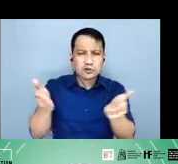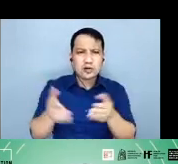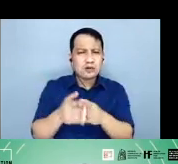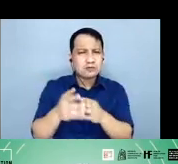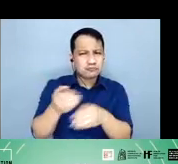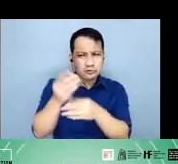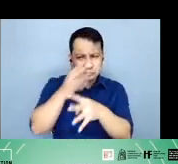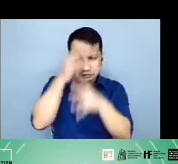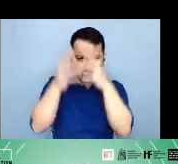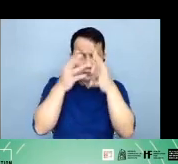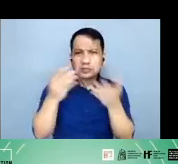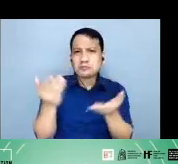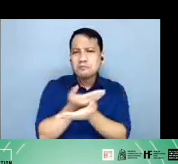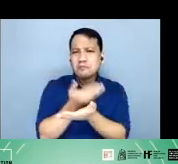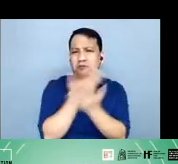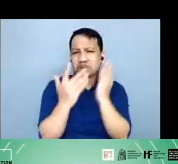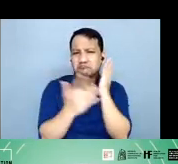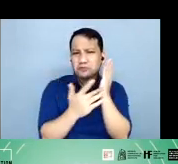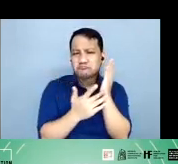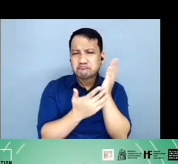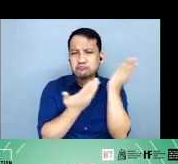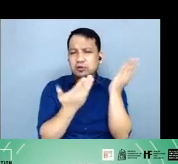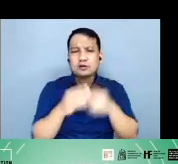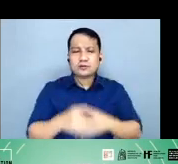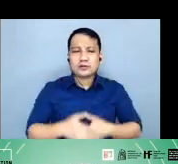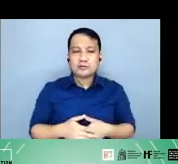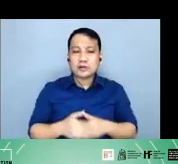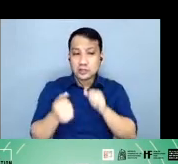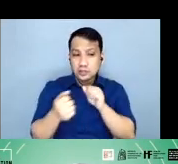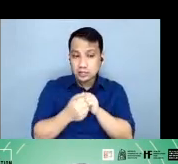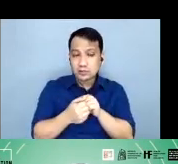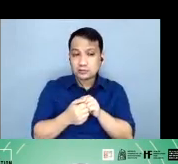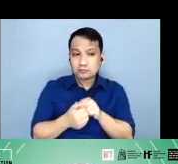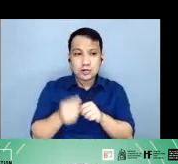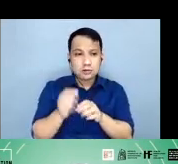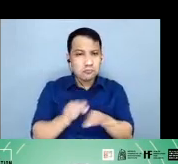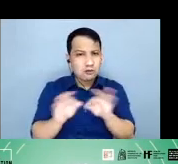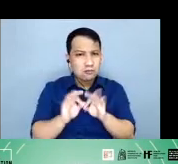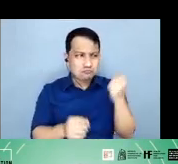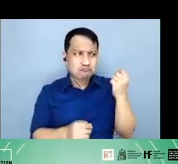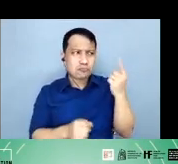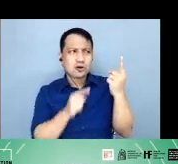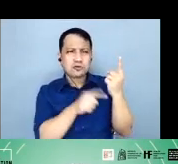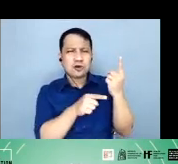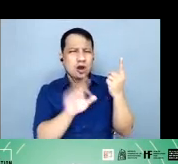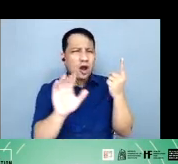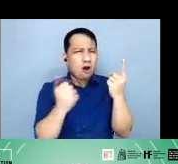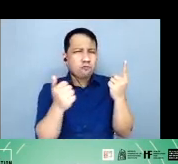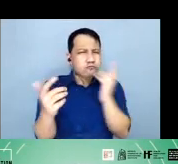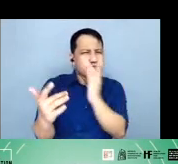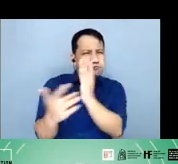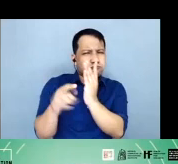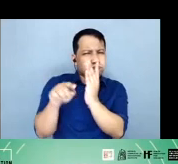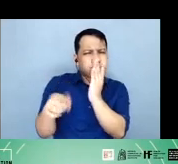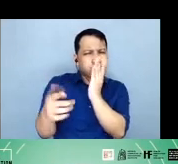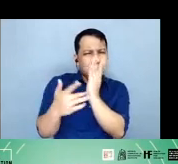innovation using these technologies. And part of that is also understanding when we're looking at these technologies, how can we